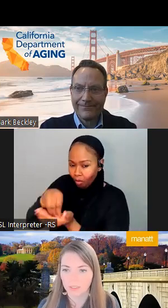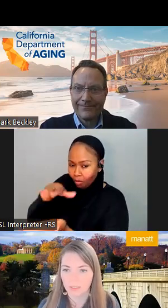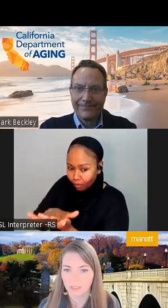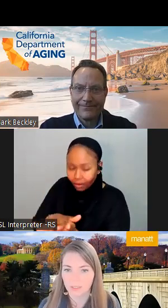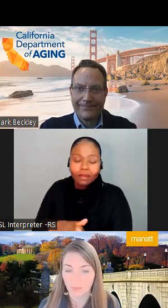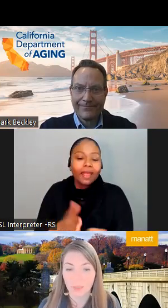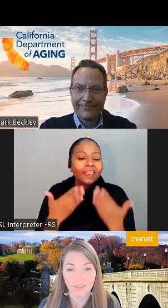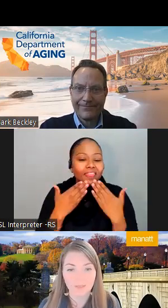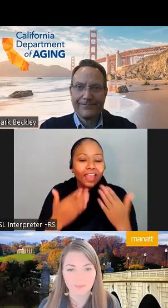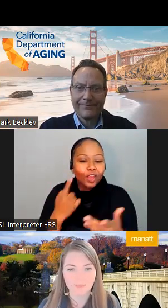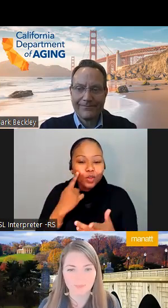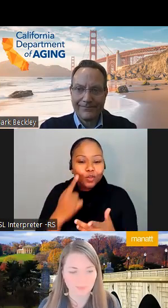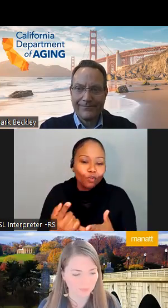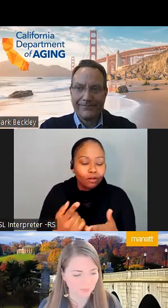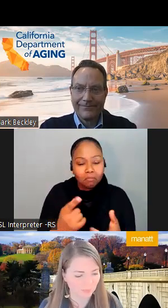around.